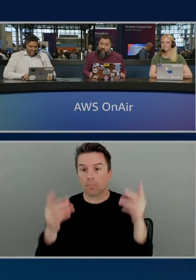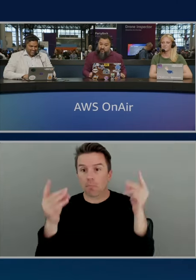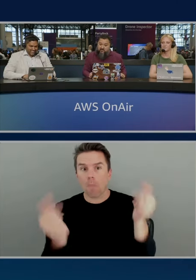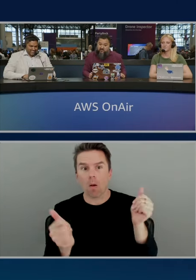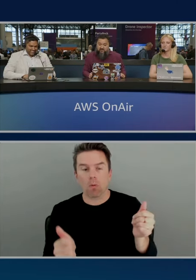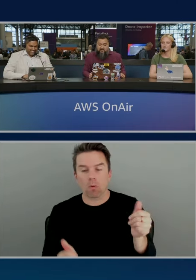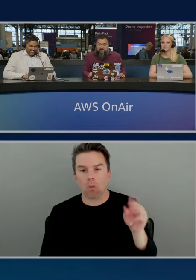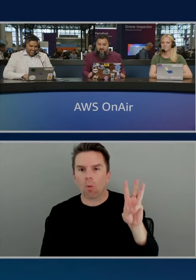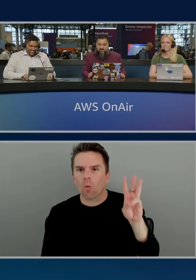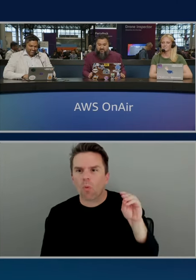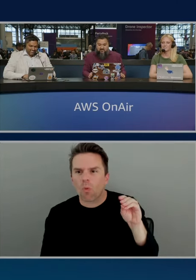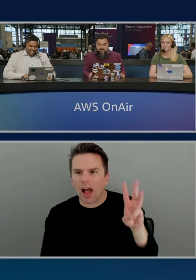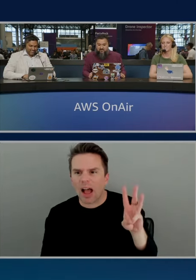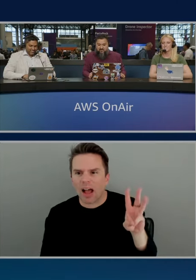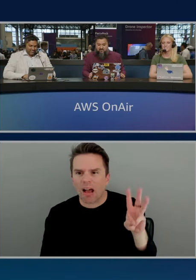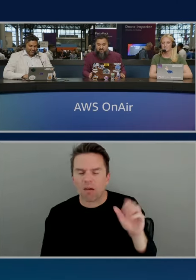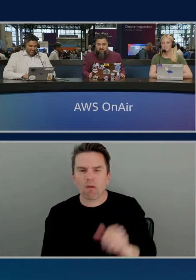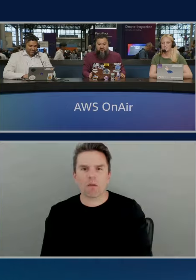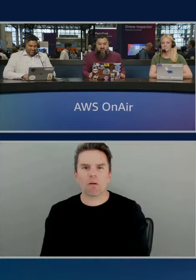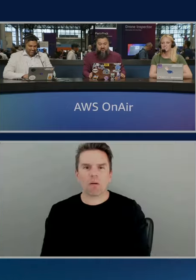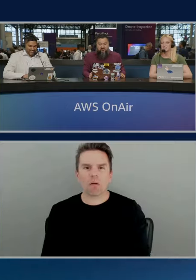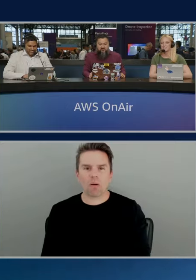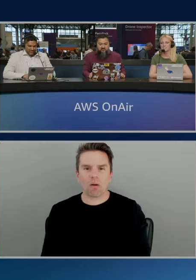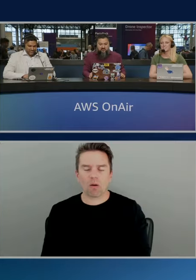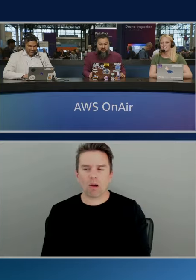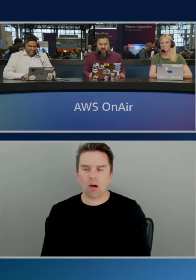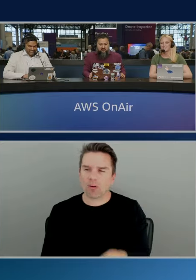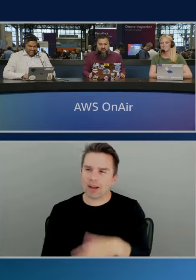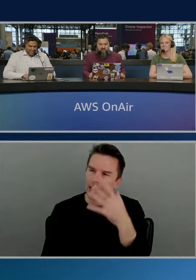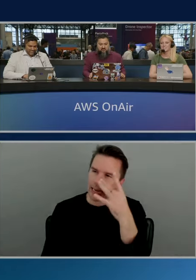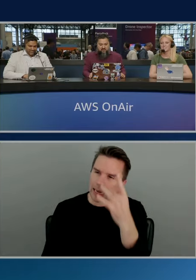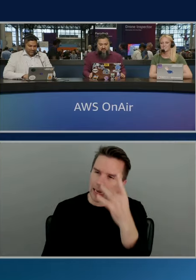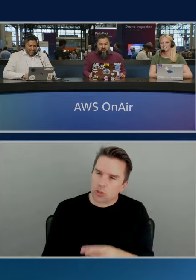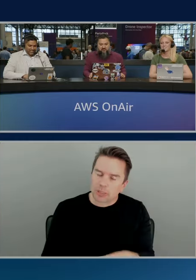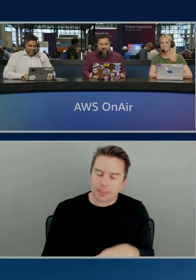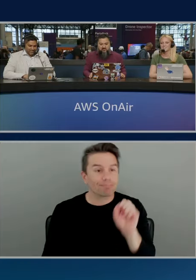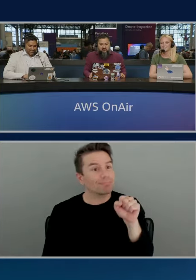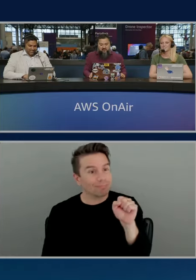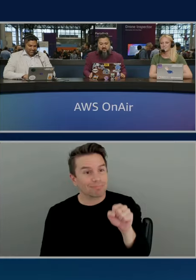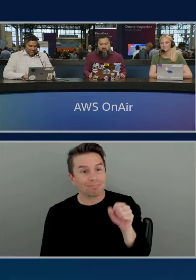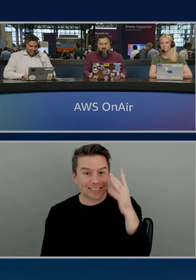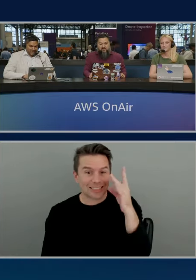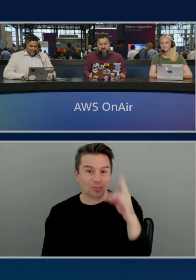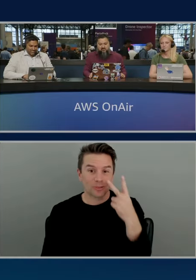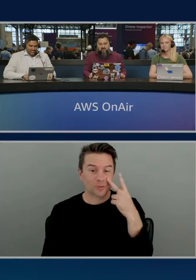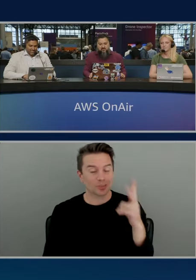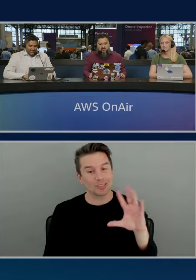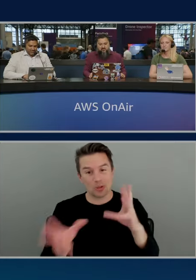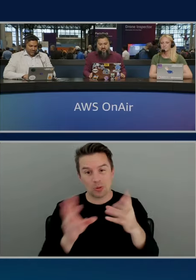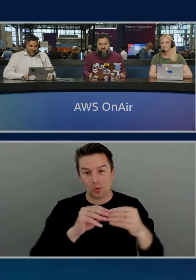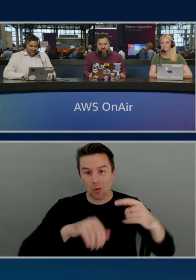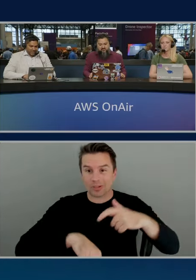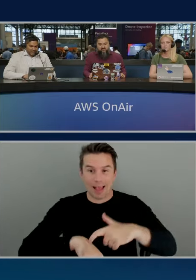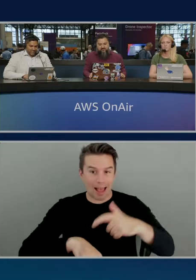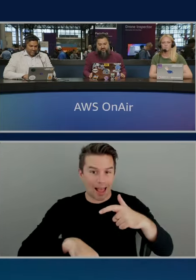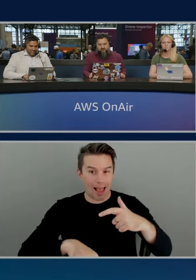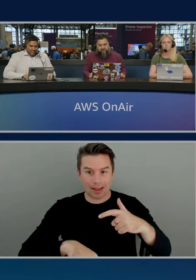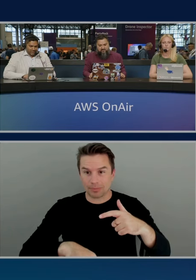Wow. So let's actually. That's so interesting. Yeah, it's super interesting. You can kind of see the total time. It actually took